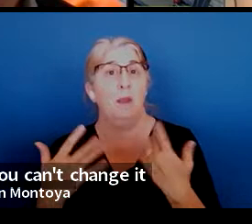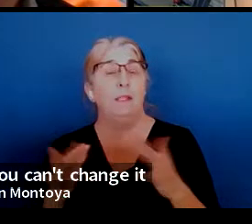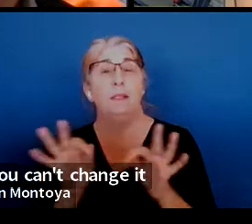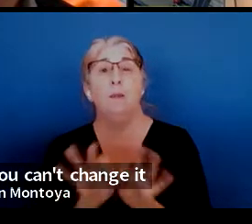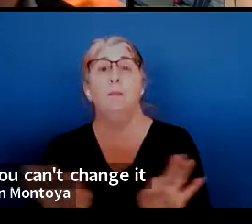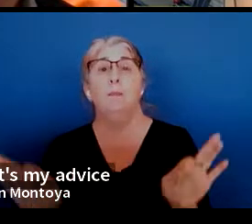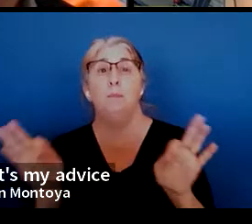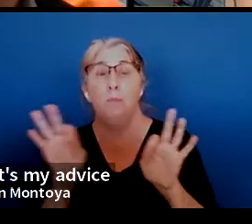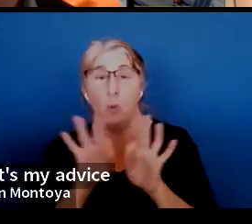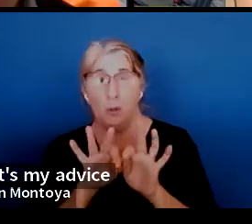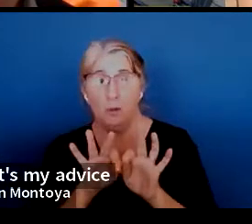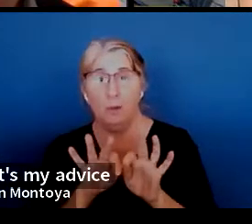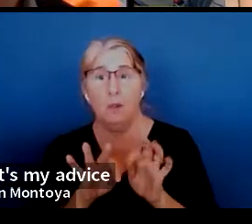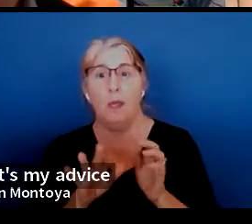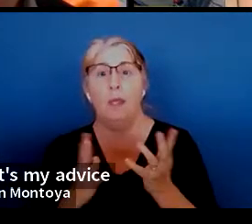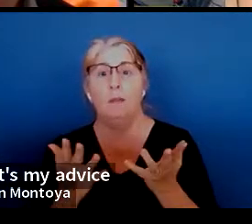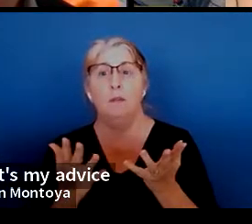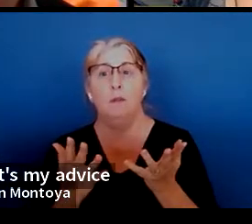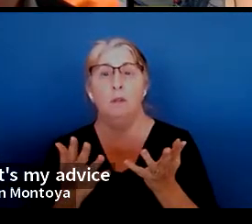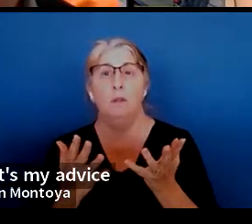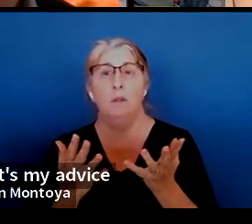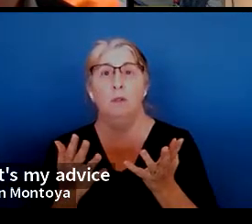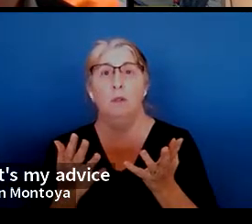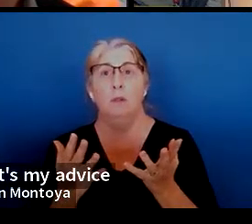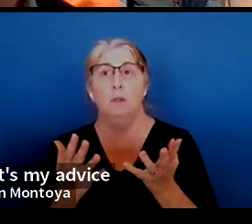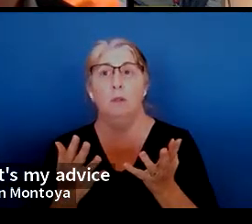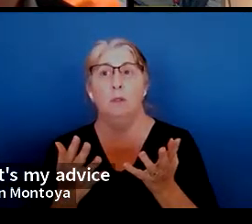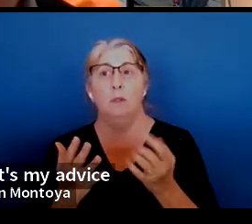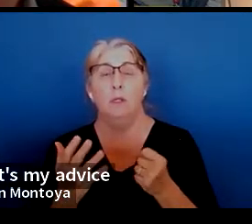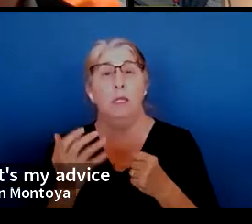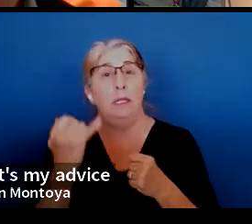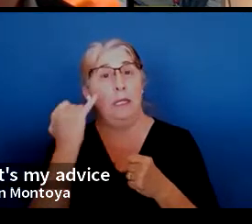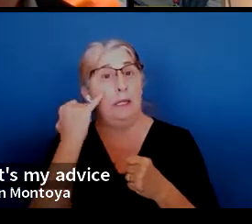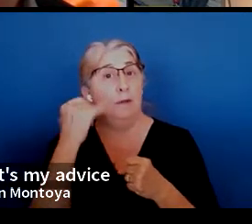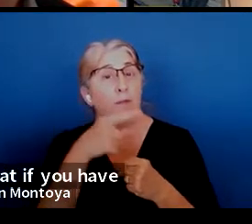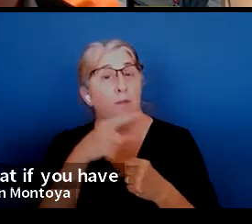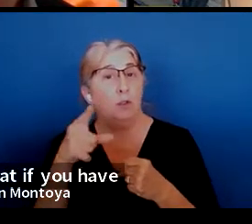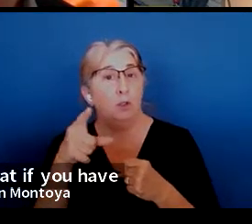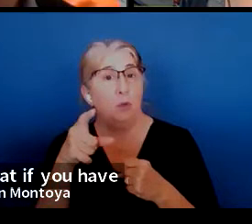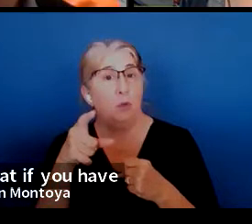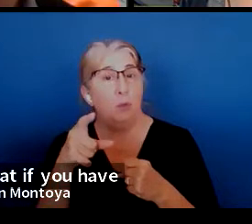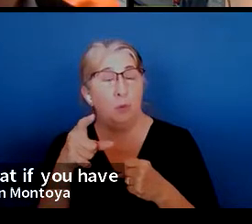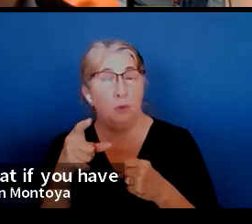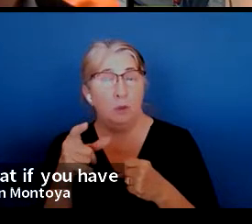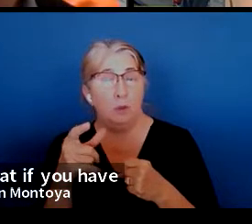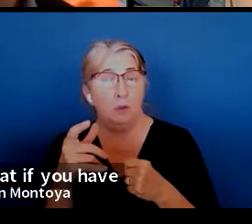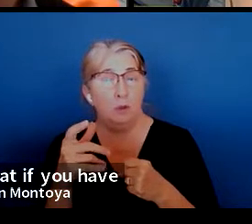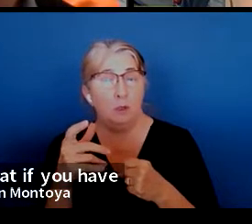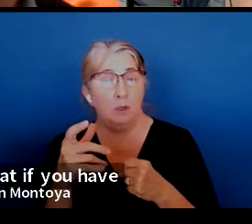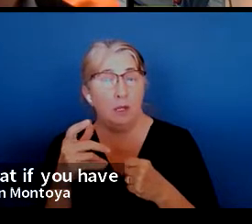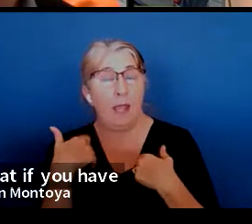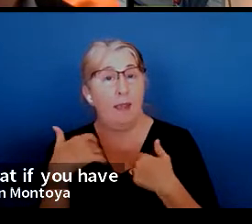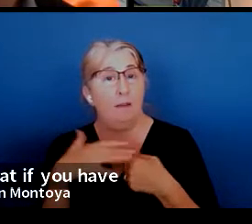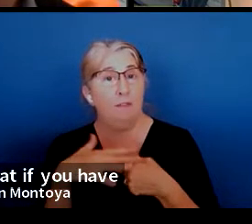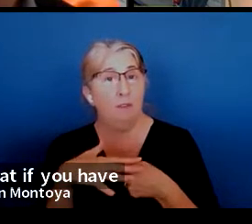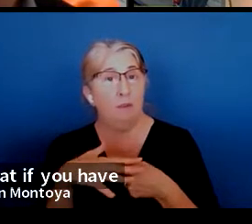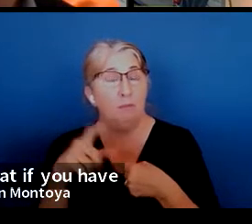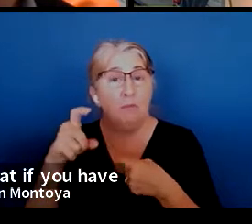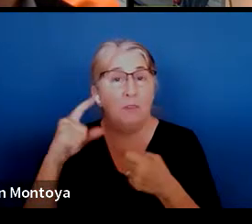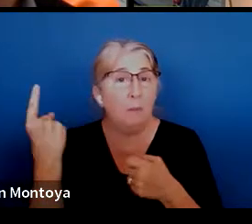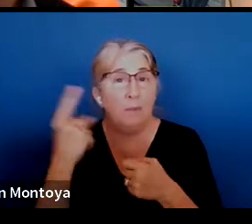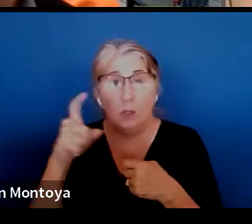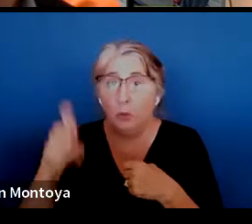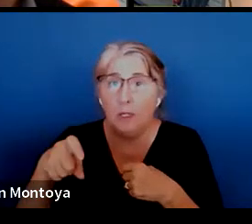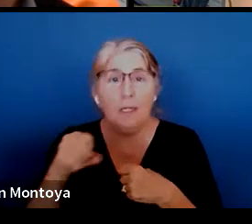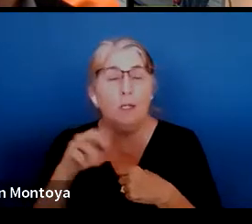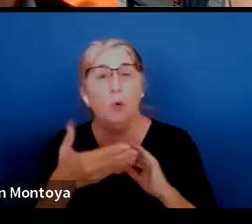important that if you have a need or a community interest that you really want